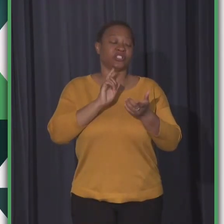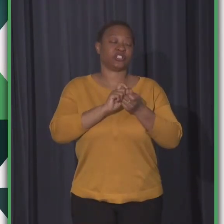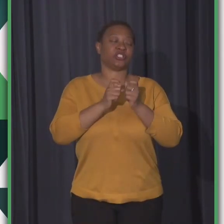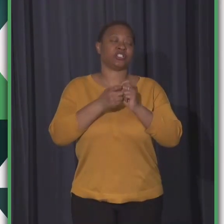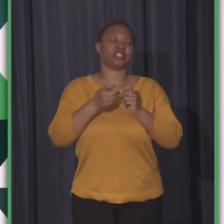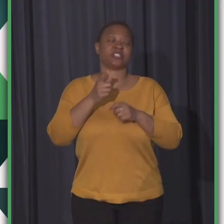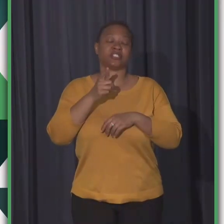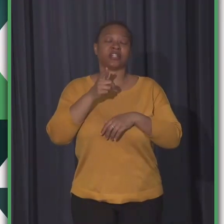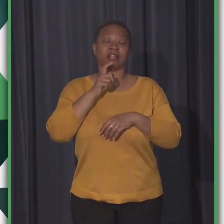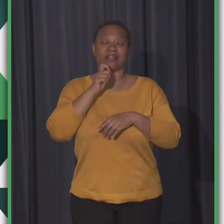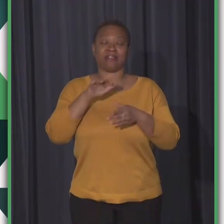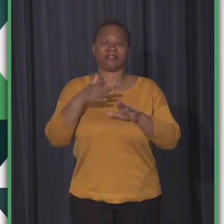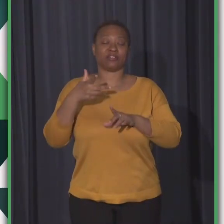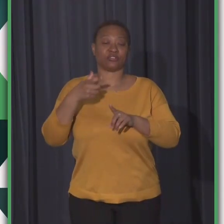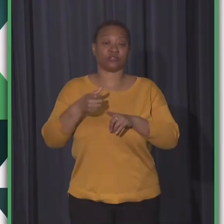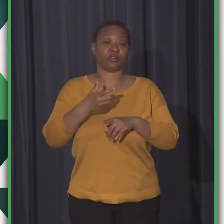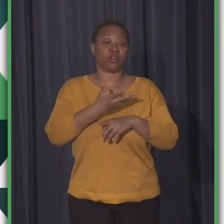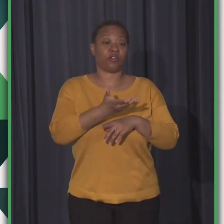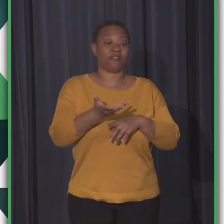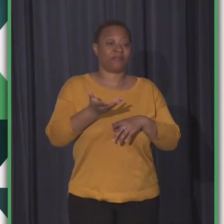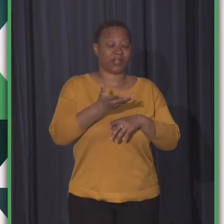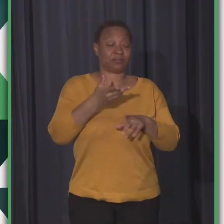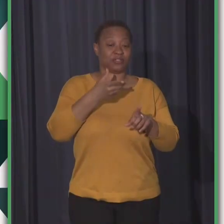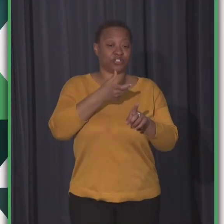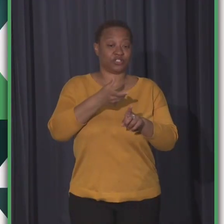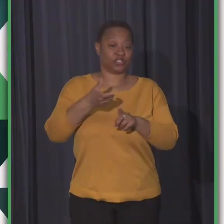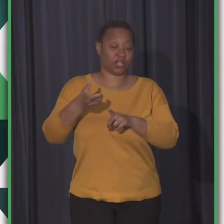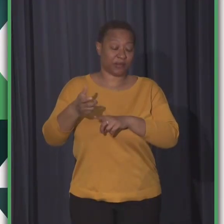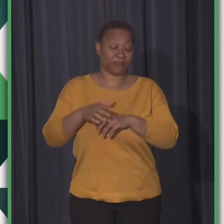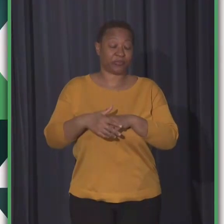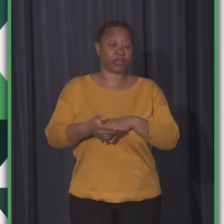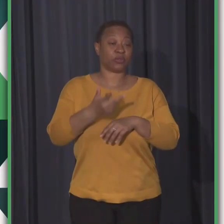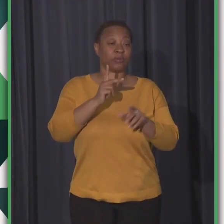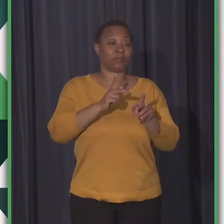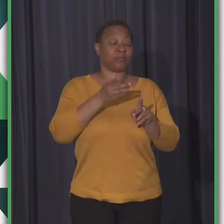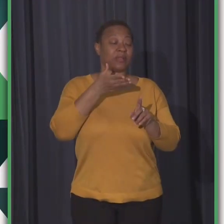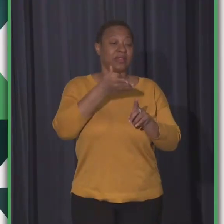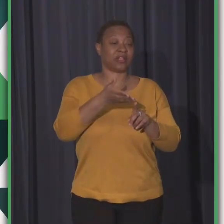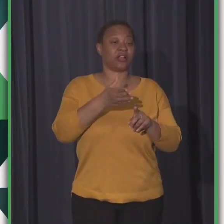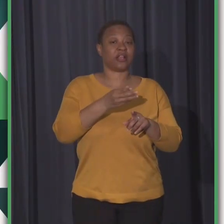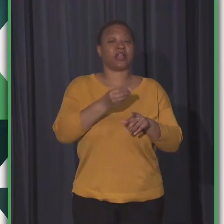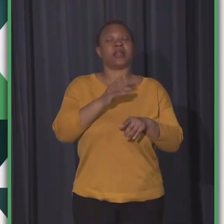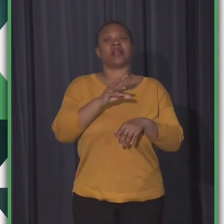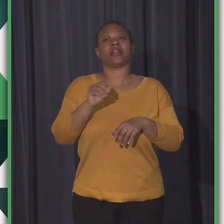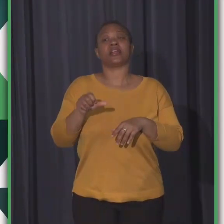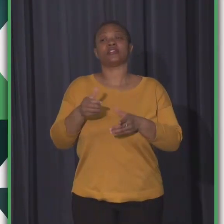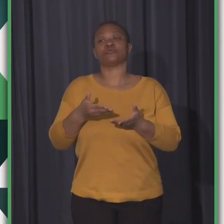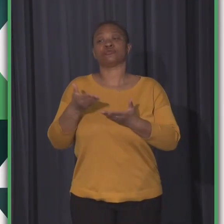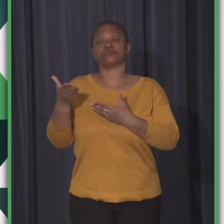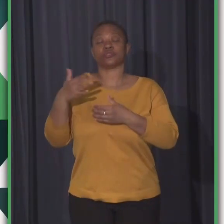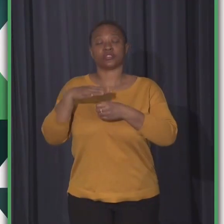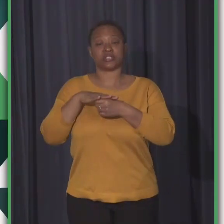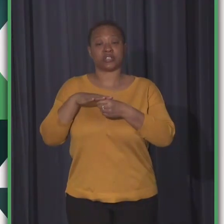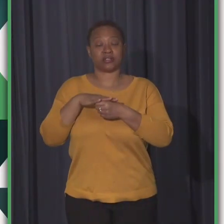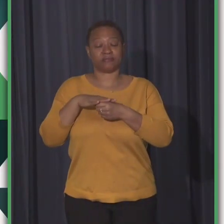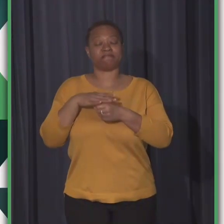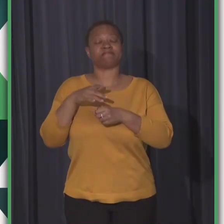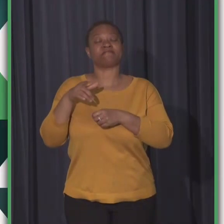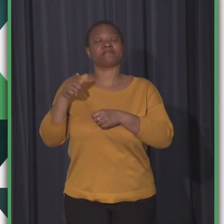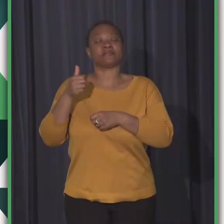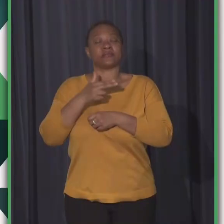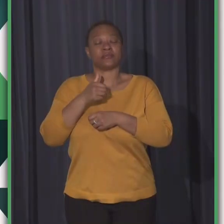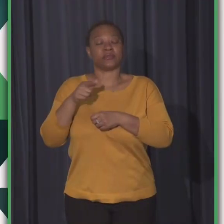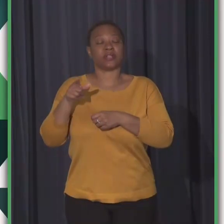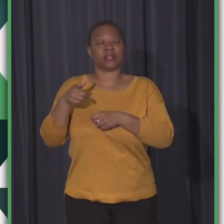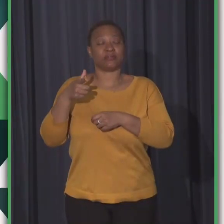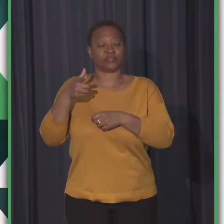scene and discovered that 5 victims, all family members, had been shot. 3 of the victims were at the scene and were transported to a local hospital suffering from gunshot wounds by